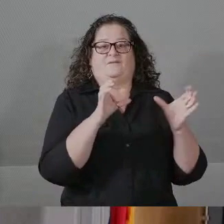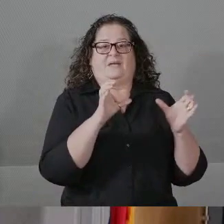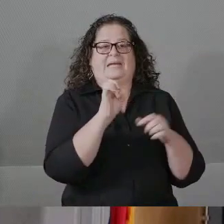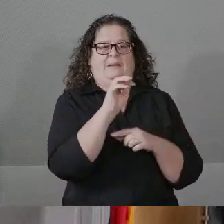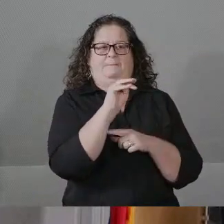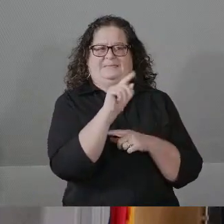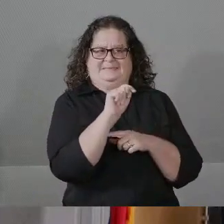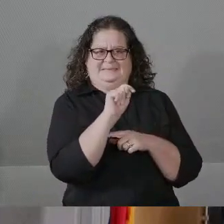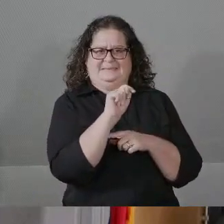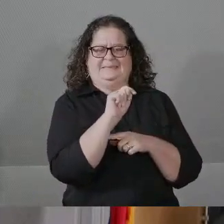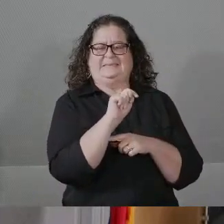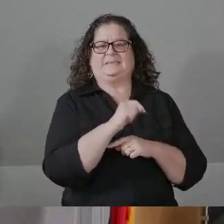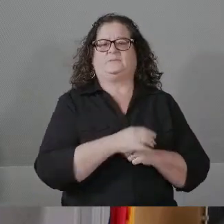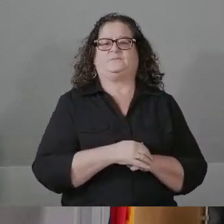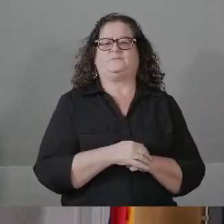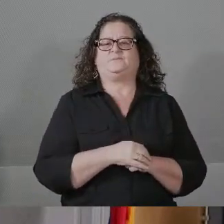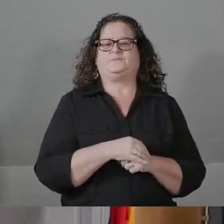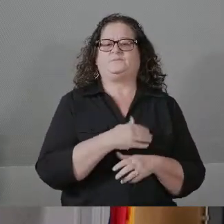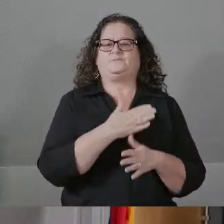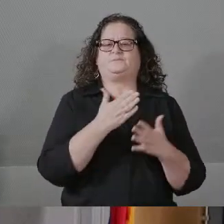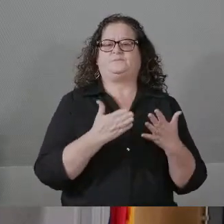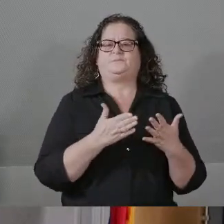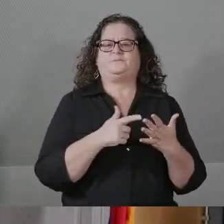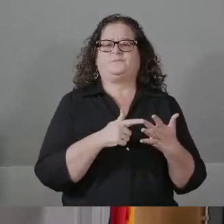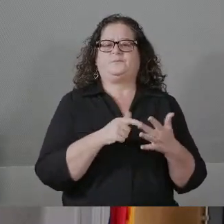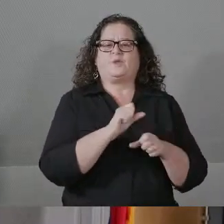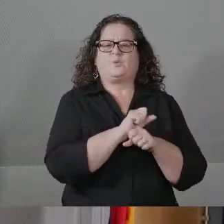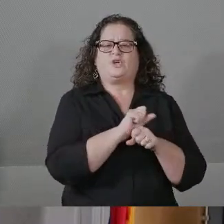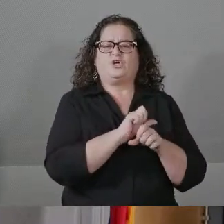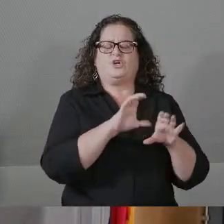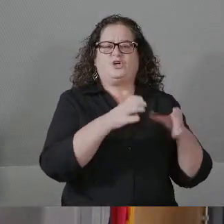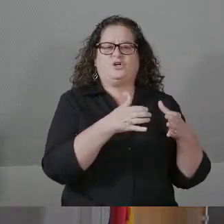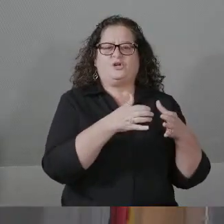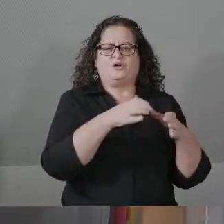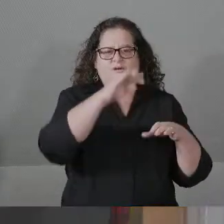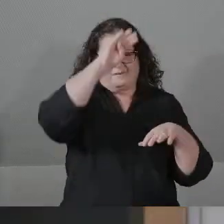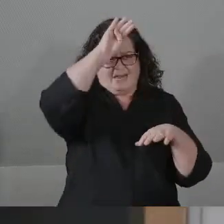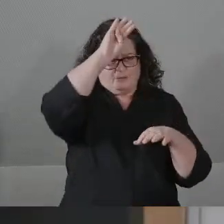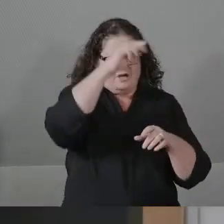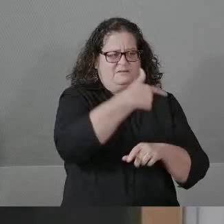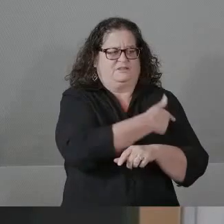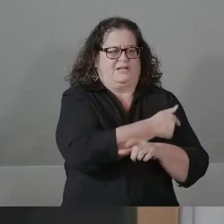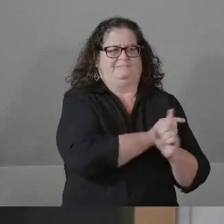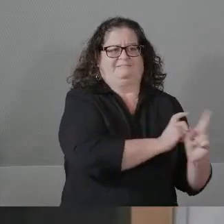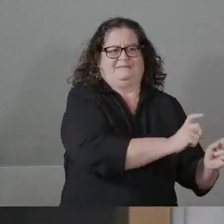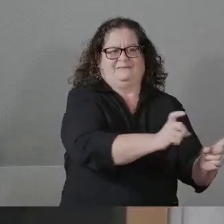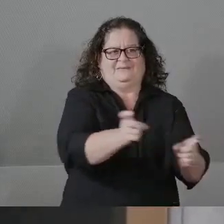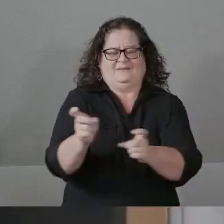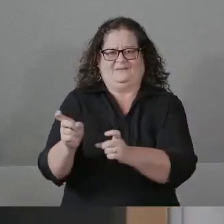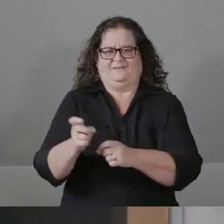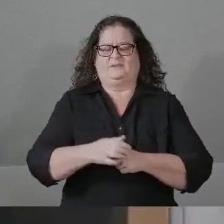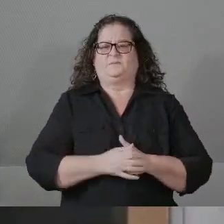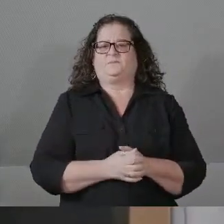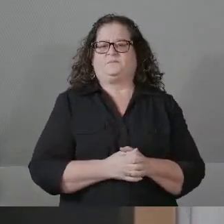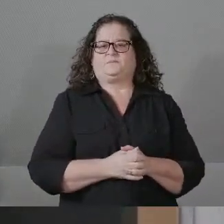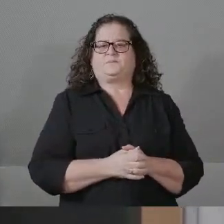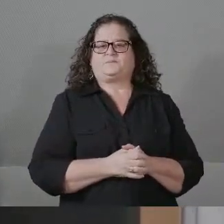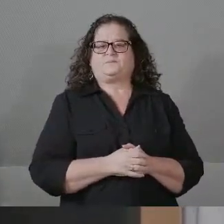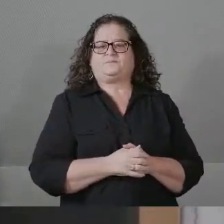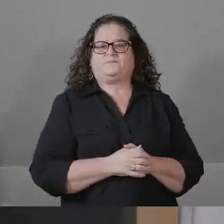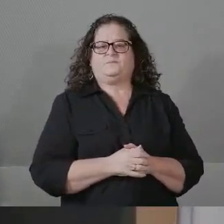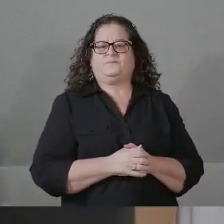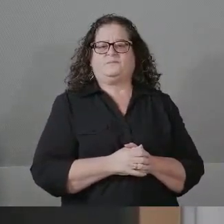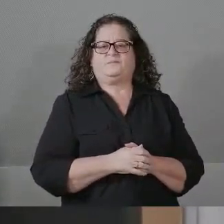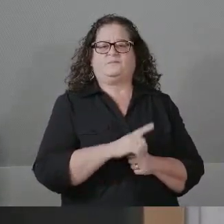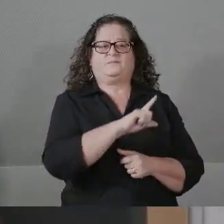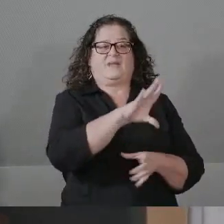Mesa Fire immunization team member for the past 15 years. He has been involved with vaccinating thousands of children at Mesa